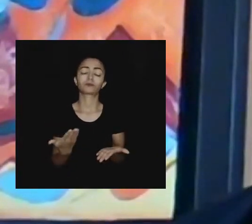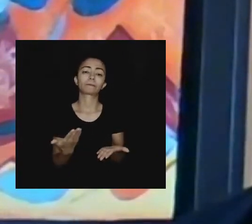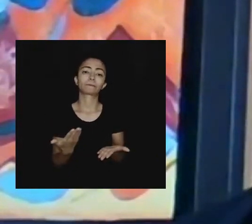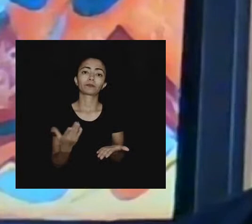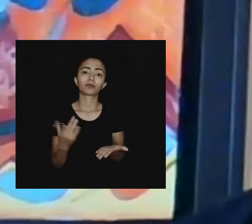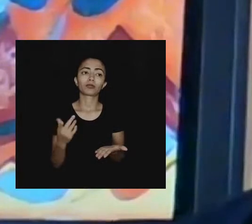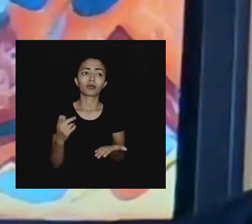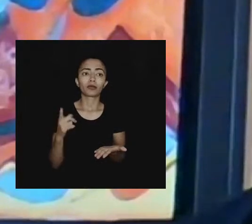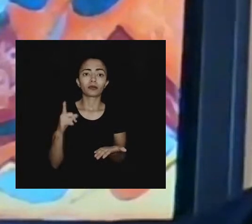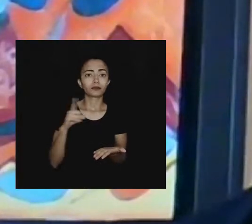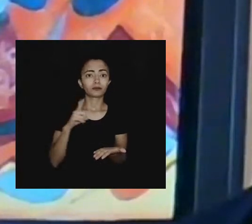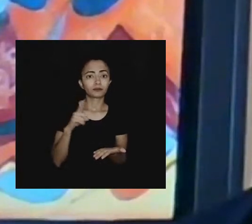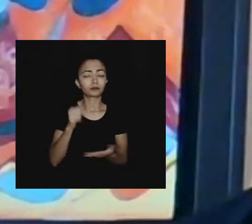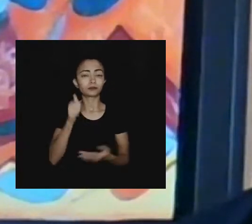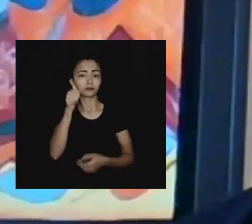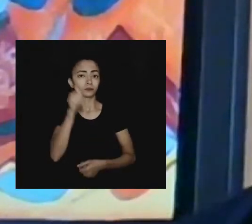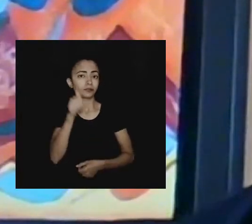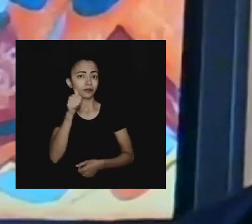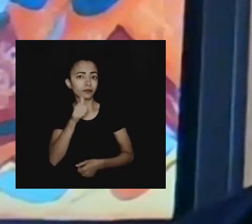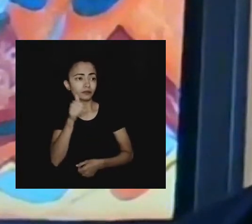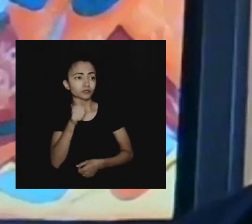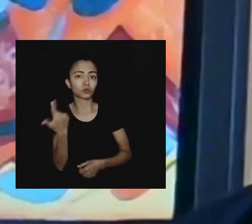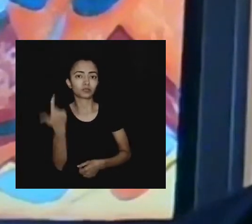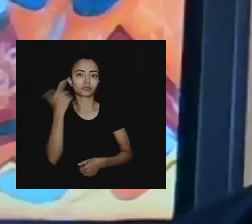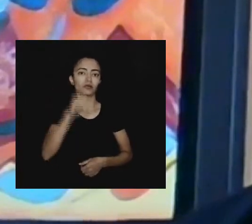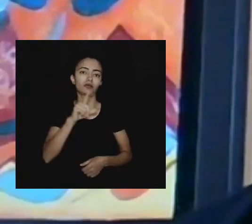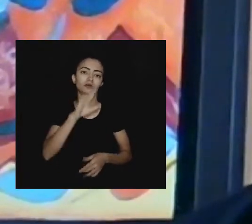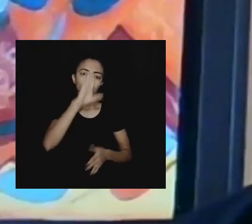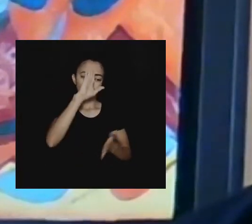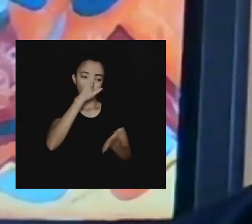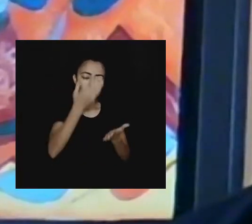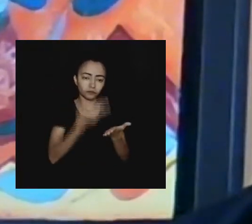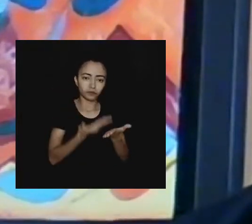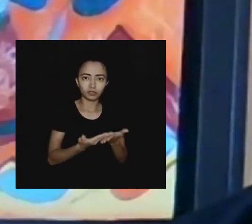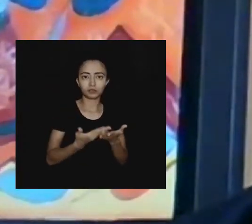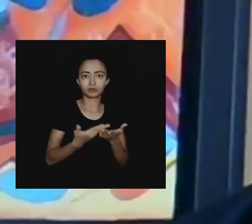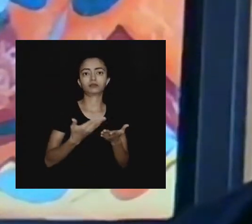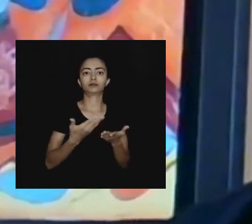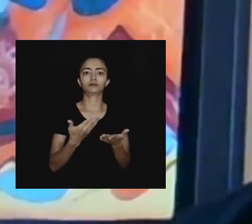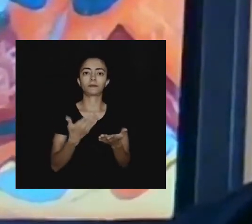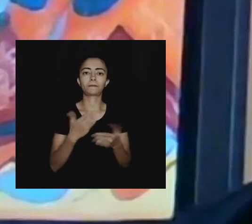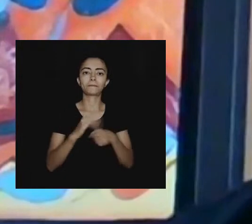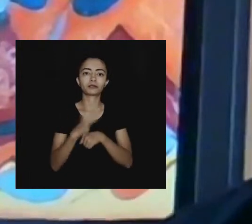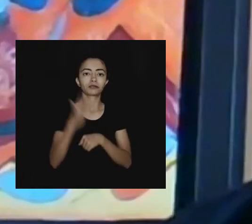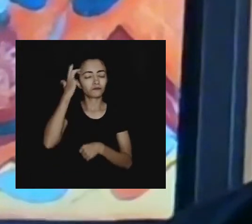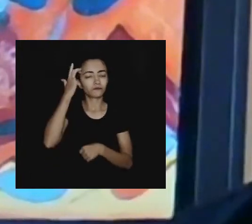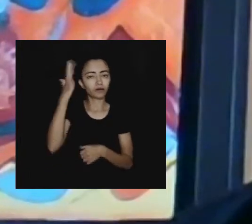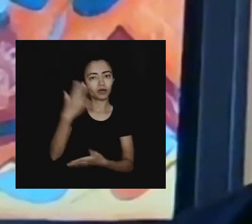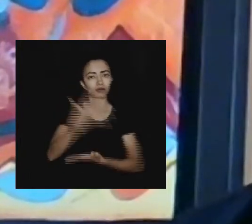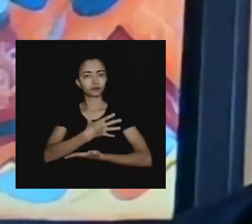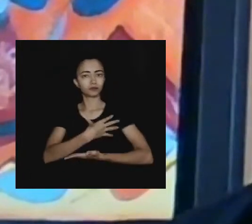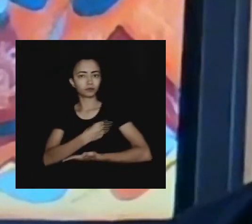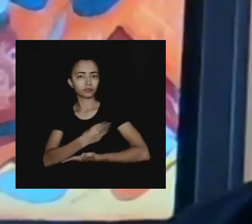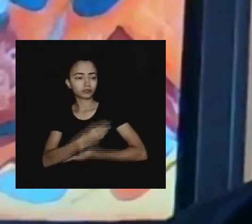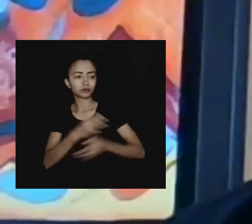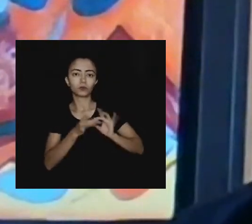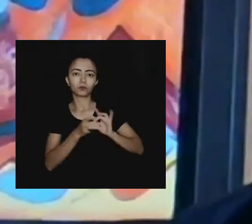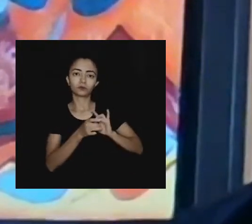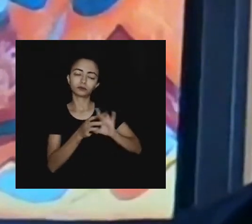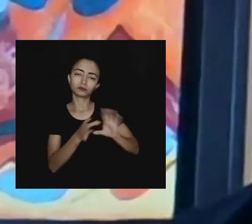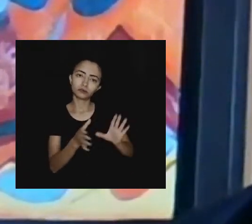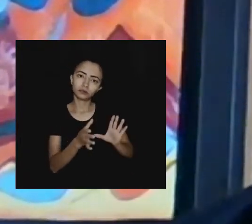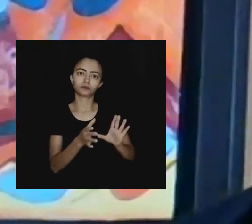children. And so the women with their own milk be able to feed their